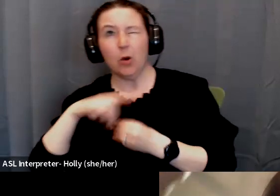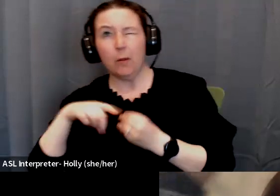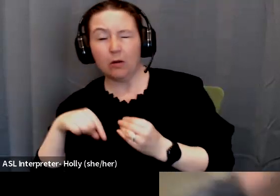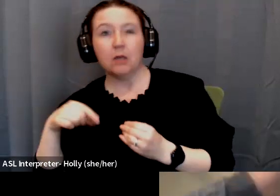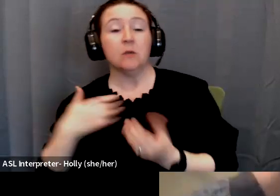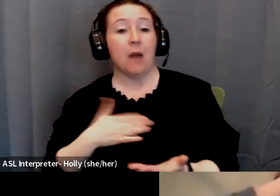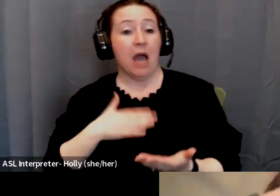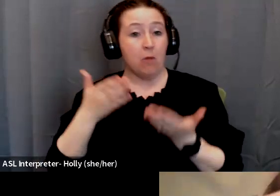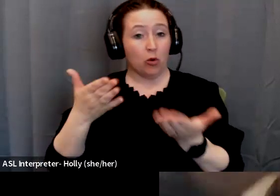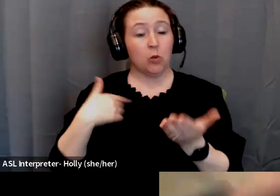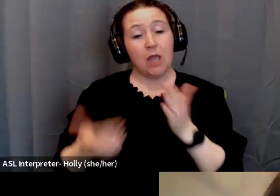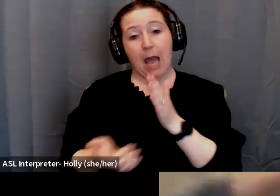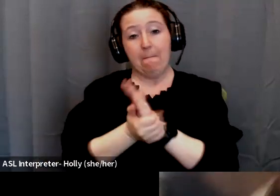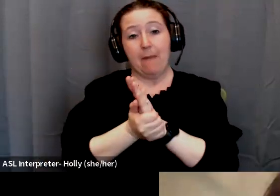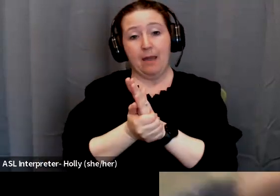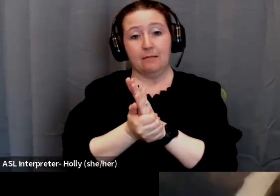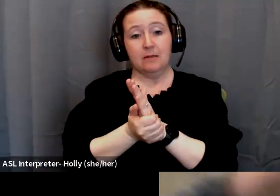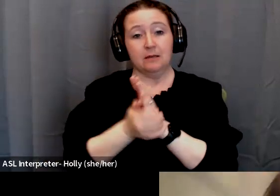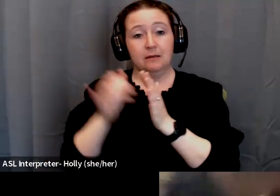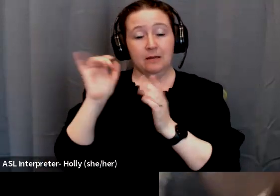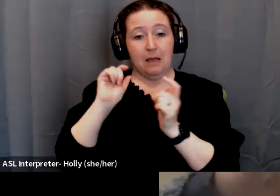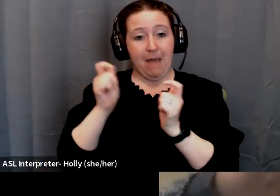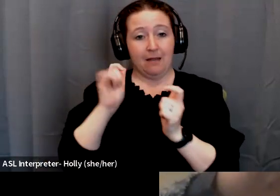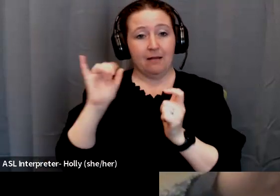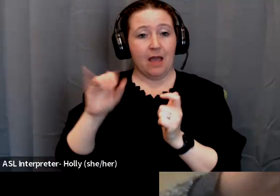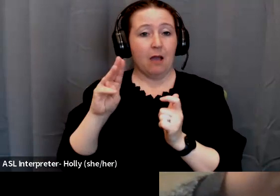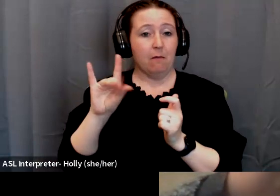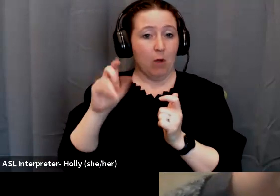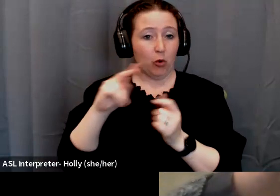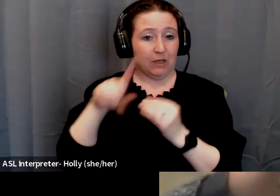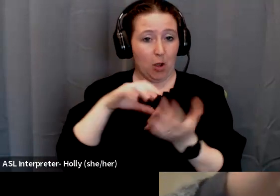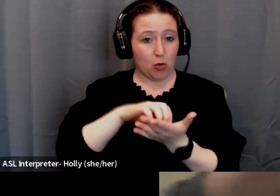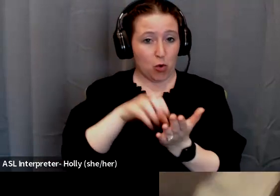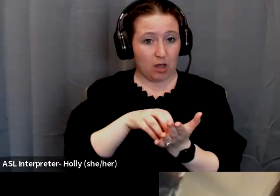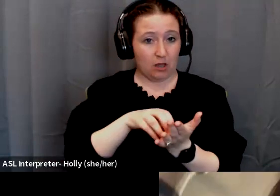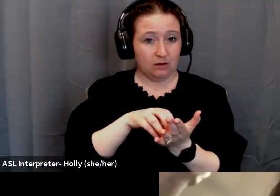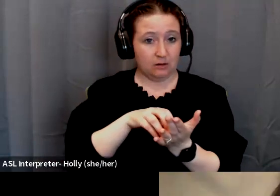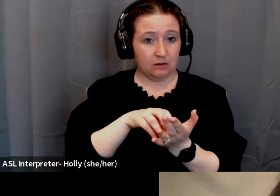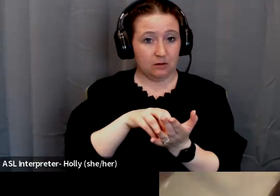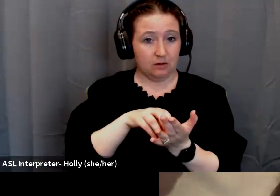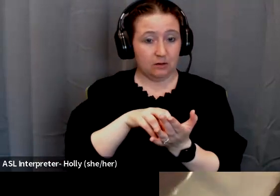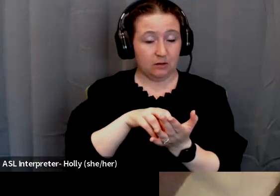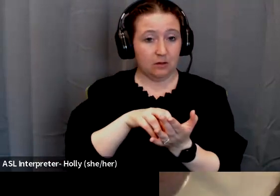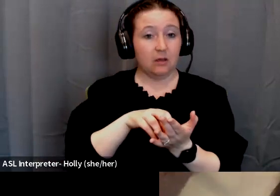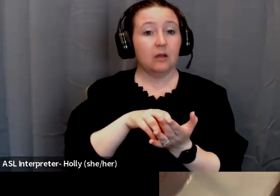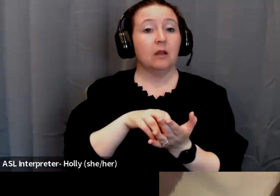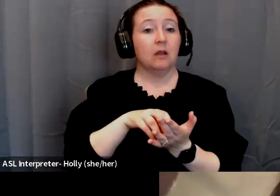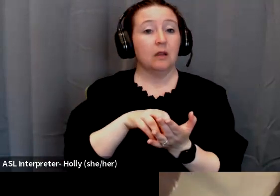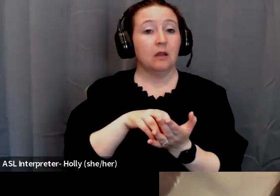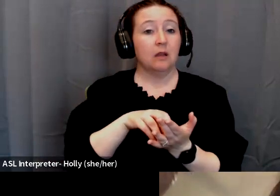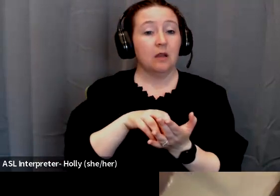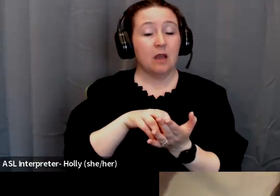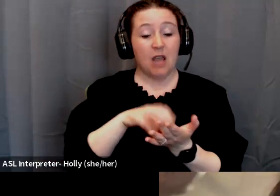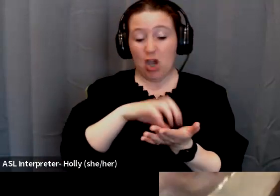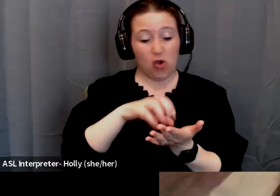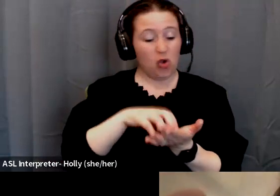is that we amend this motion about chocolate chip cookies and make it 7-layer chocolate